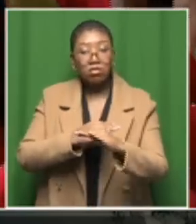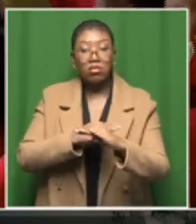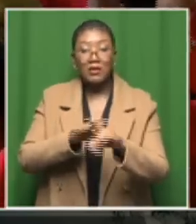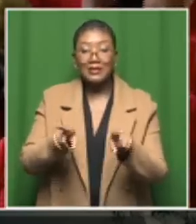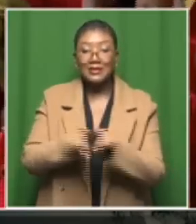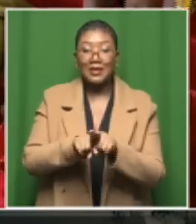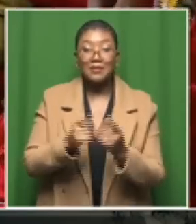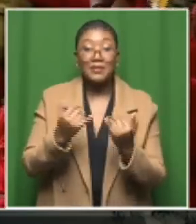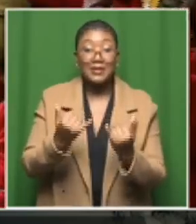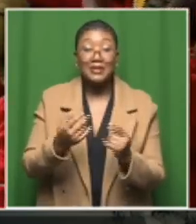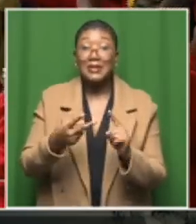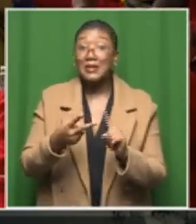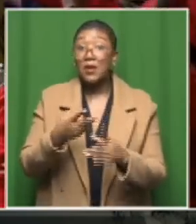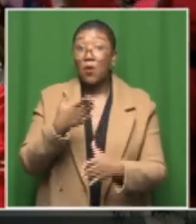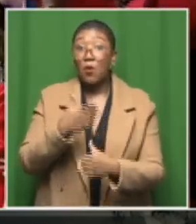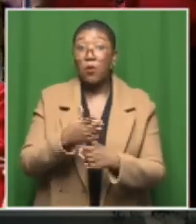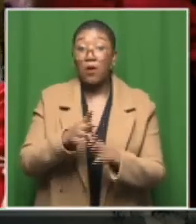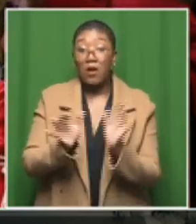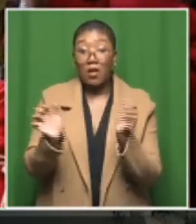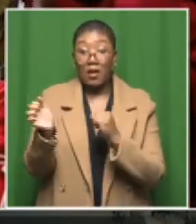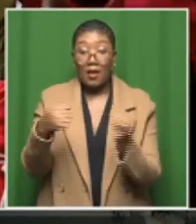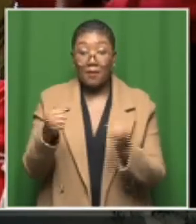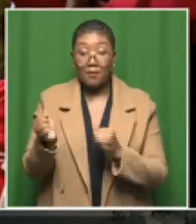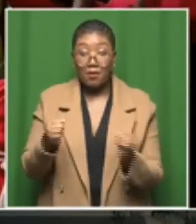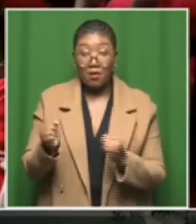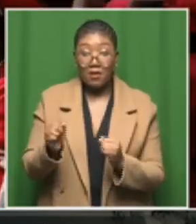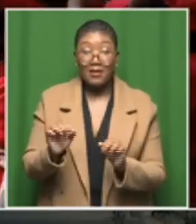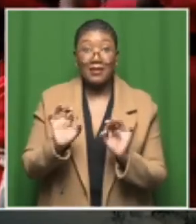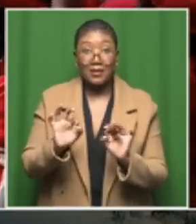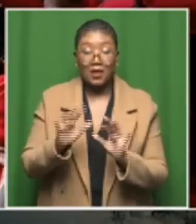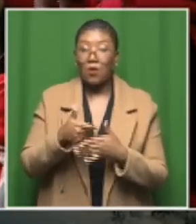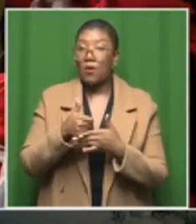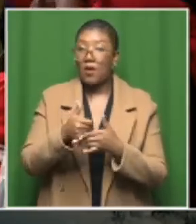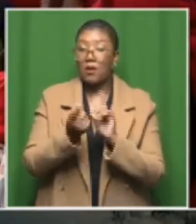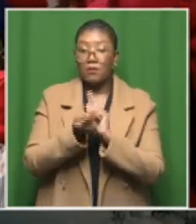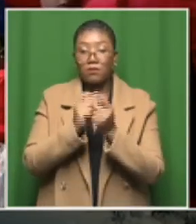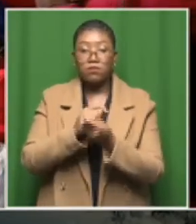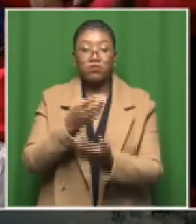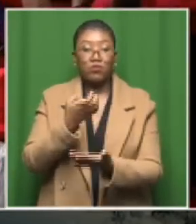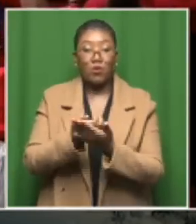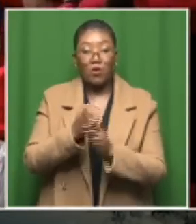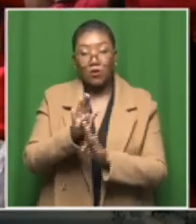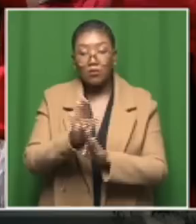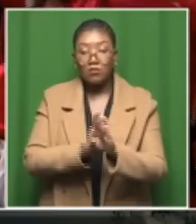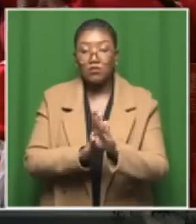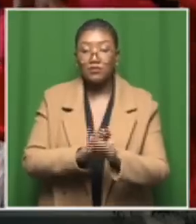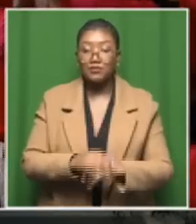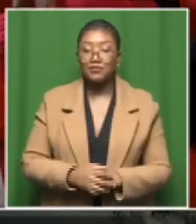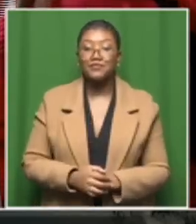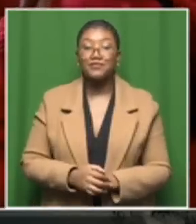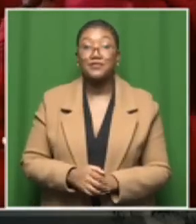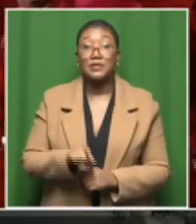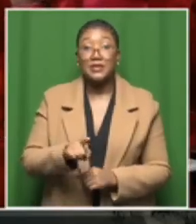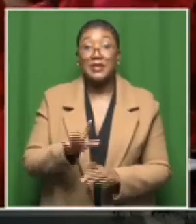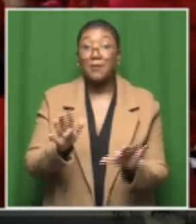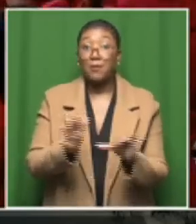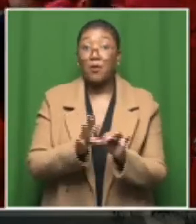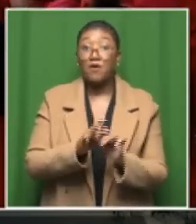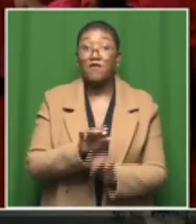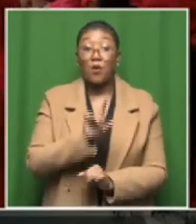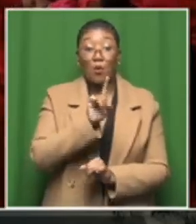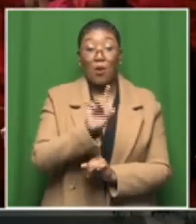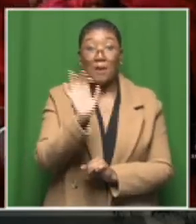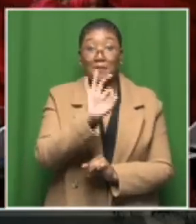help reduce unemployment, we're going to remain cutting and chopping and changing here, tinkering the size. And the fundamental point is take us from 1%